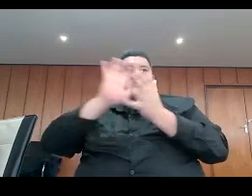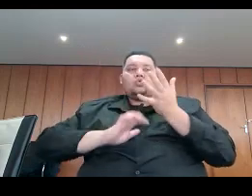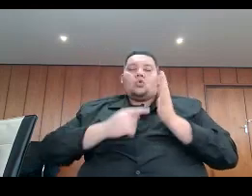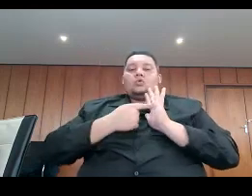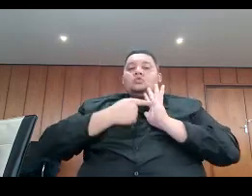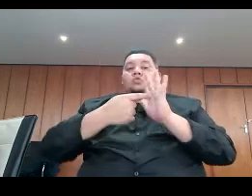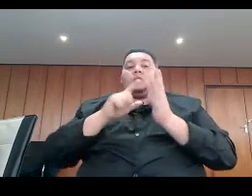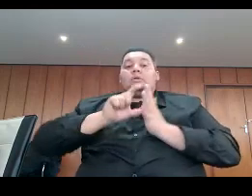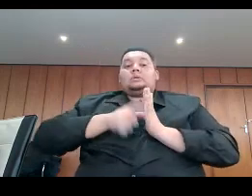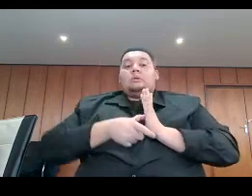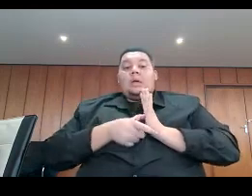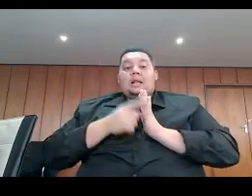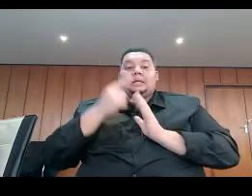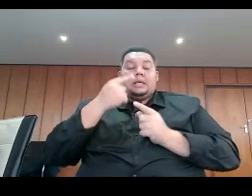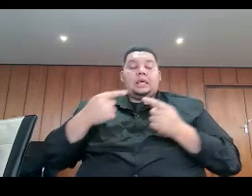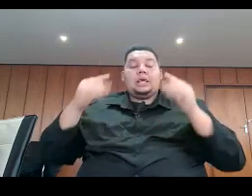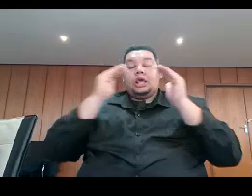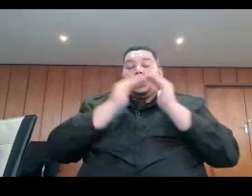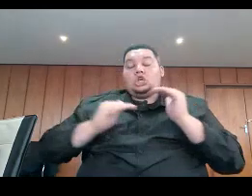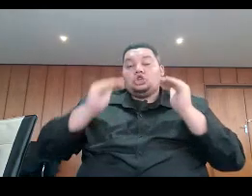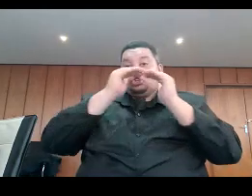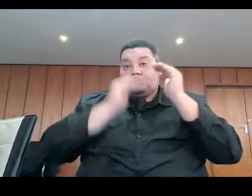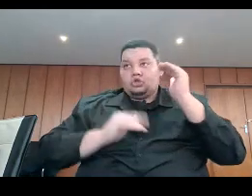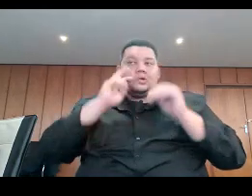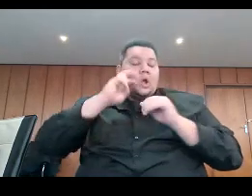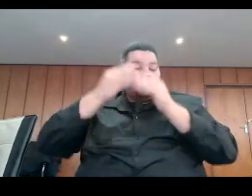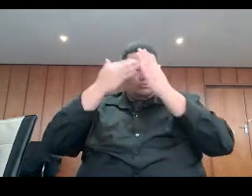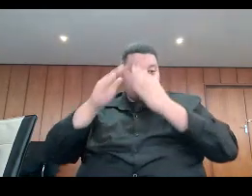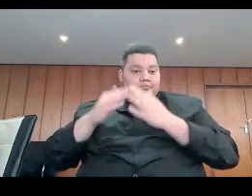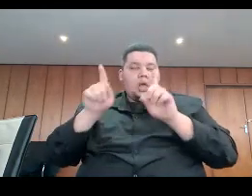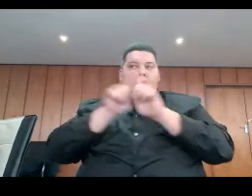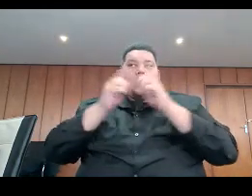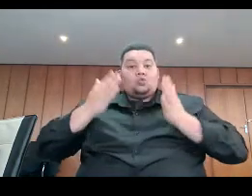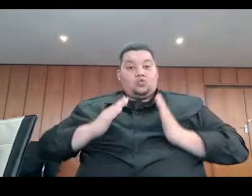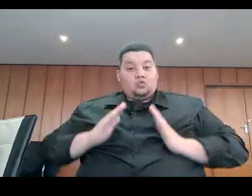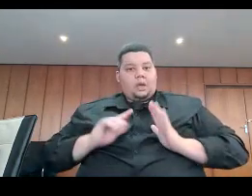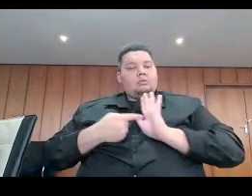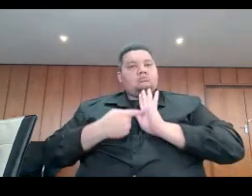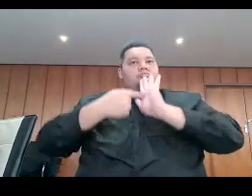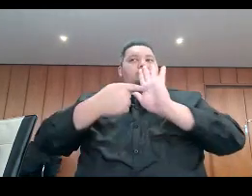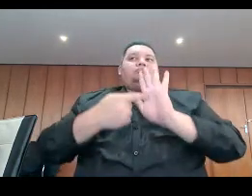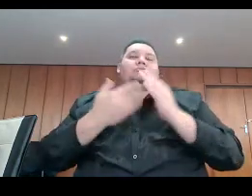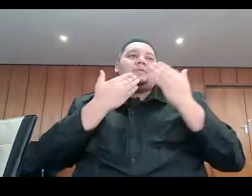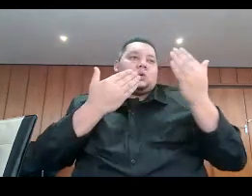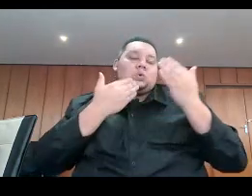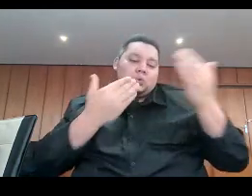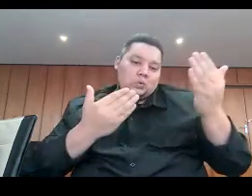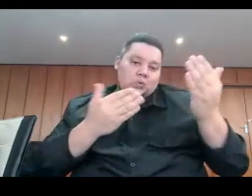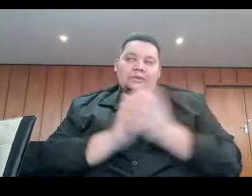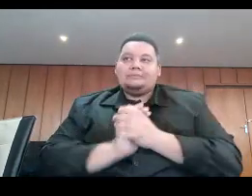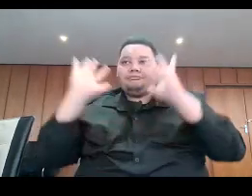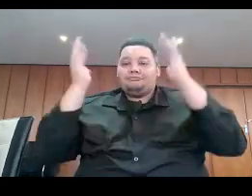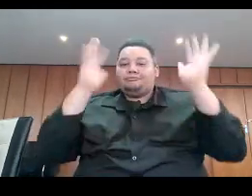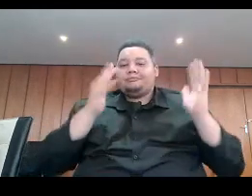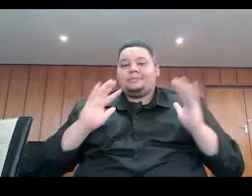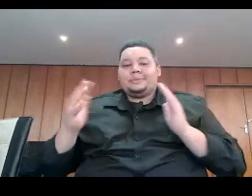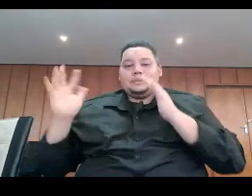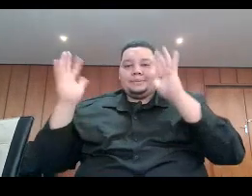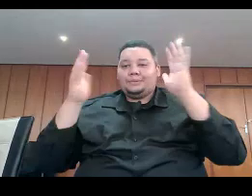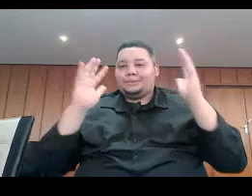which disability injustice disappears and humanity resurfaces. Thank you.